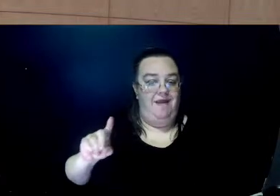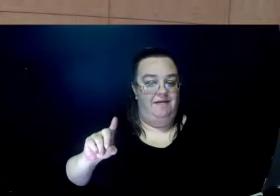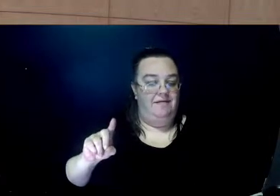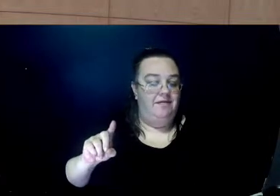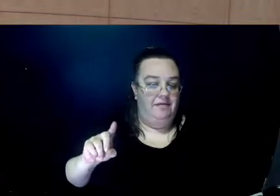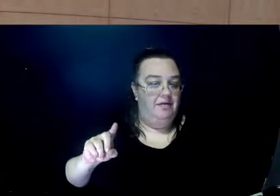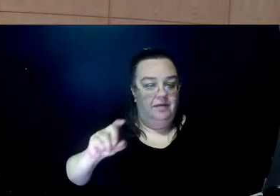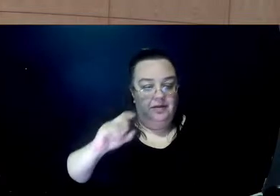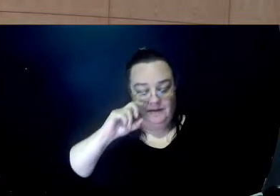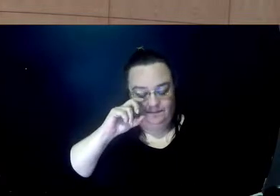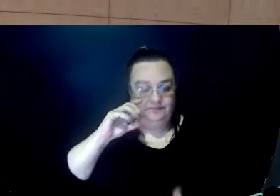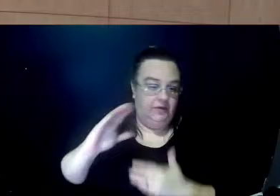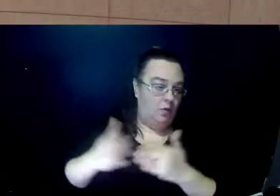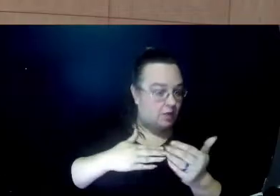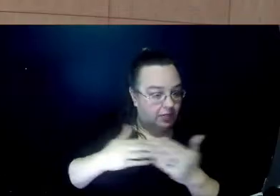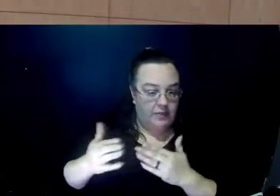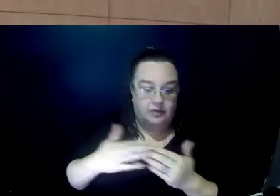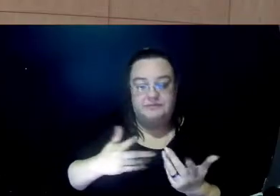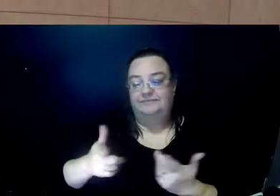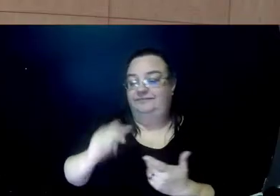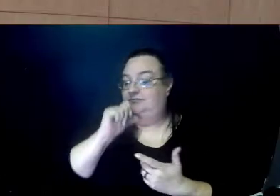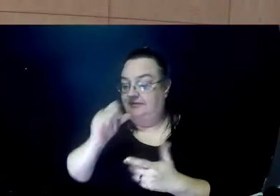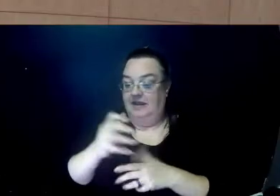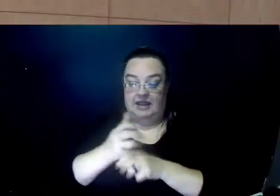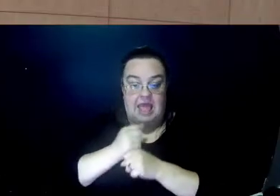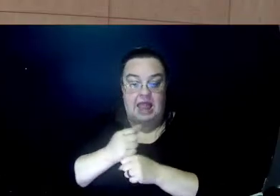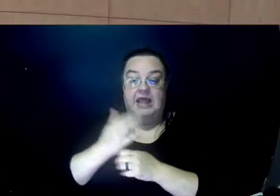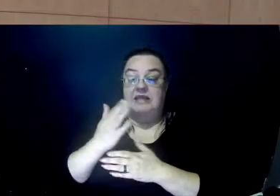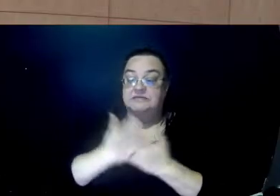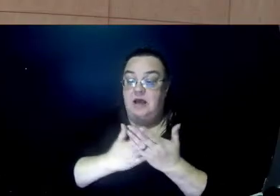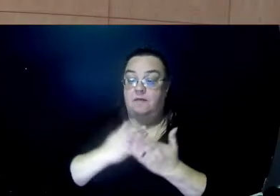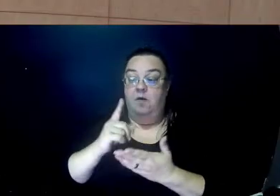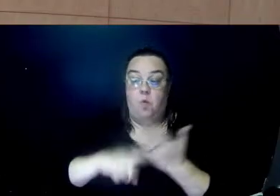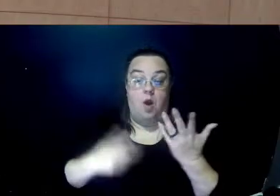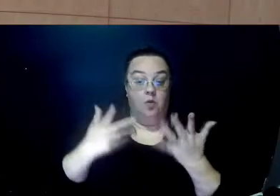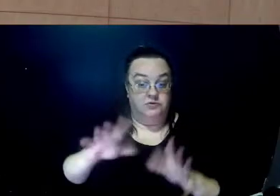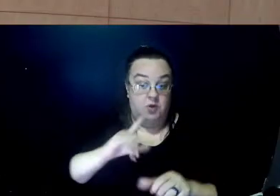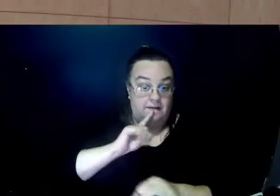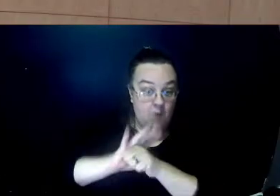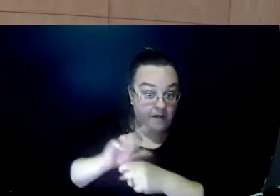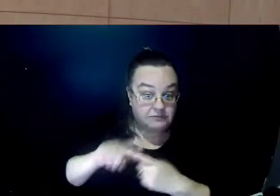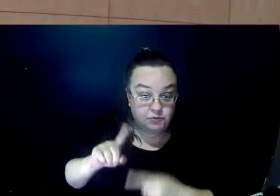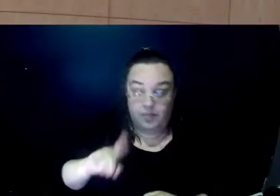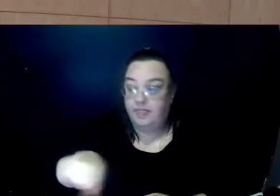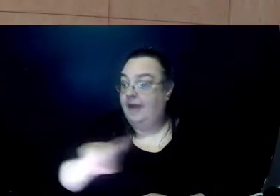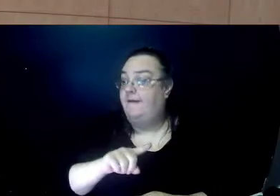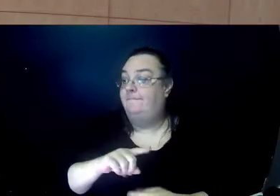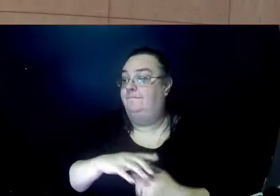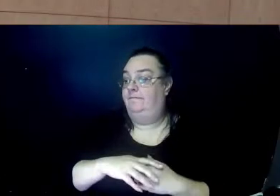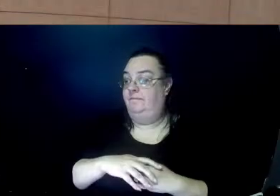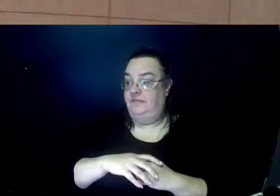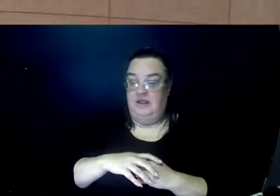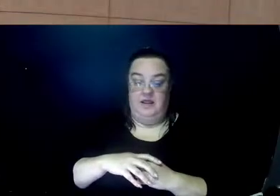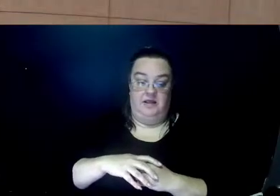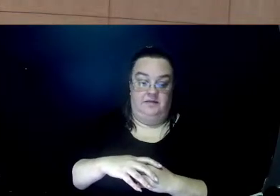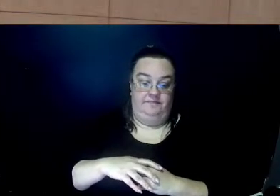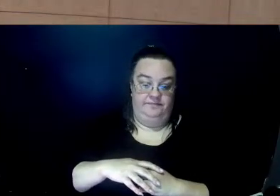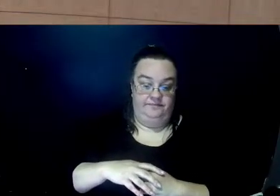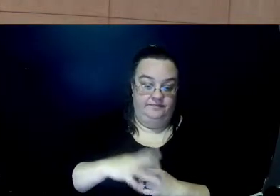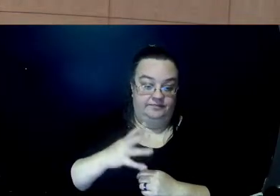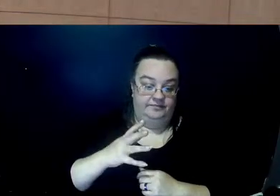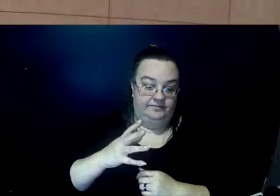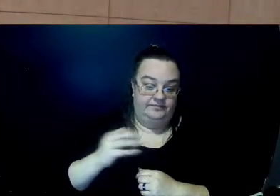Whether it's from not getting some of the things that they were promised, and for other things, because they continue to live